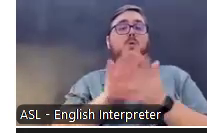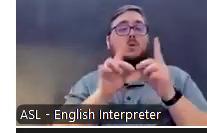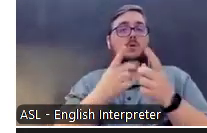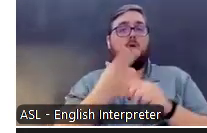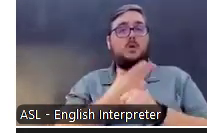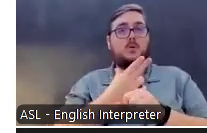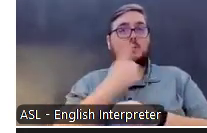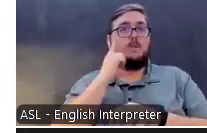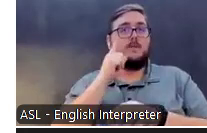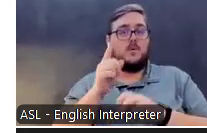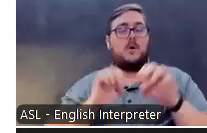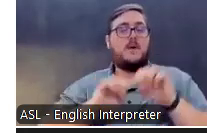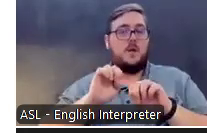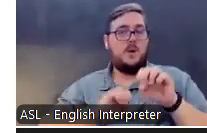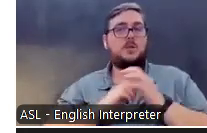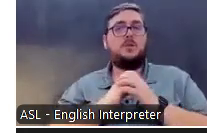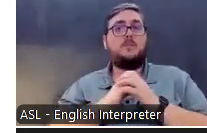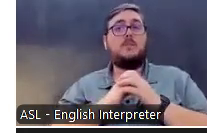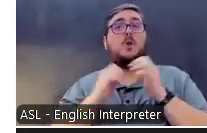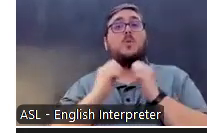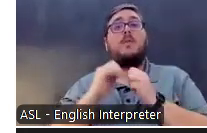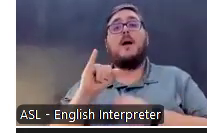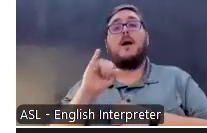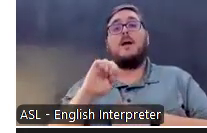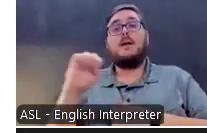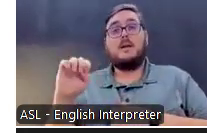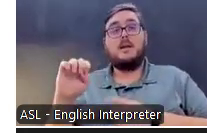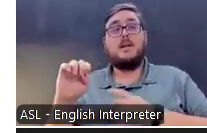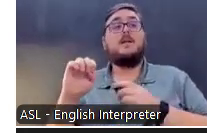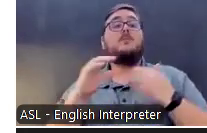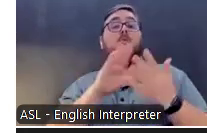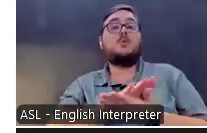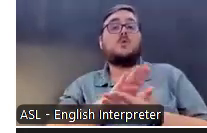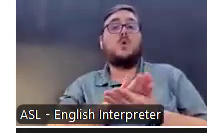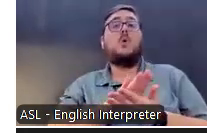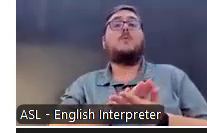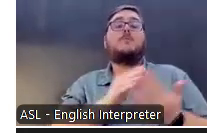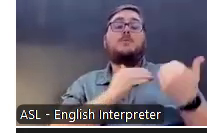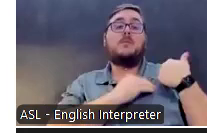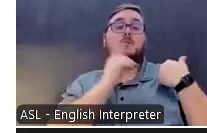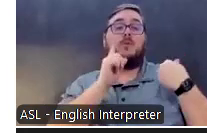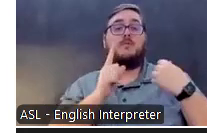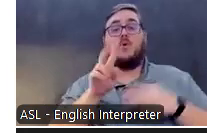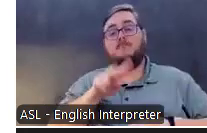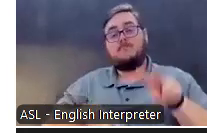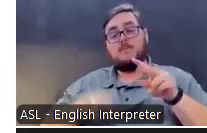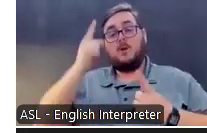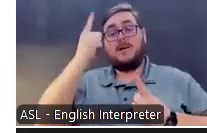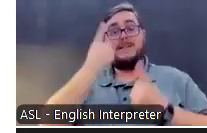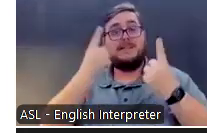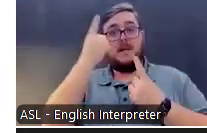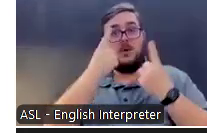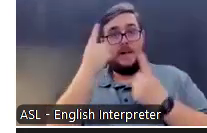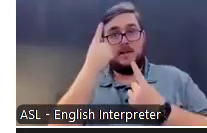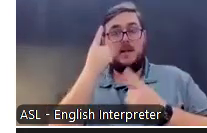public expense, the team has to consider the evaluation, but ultimately decisions about IEP services